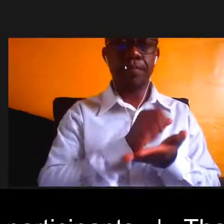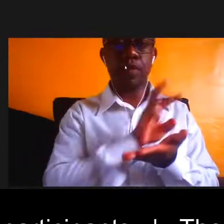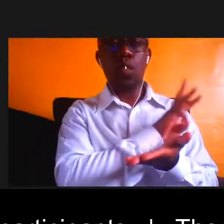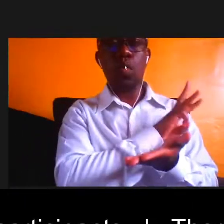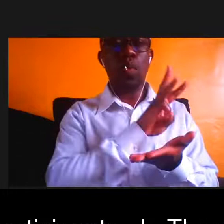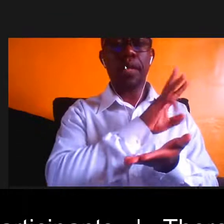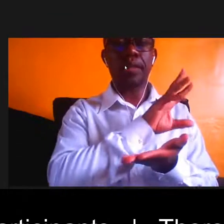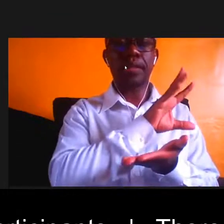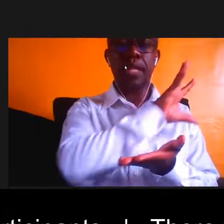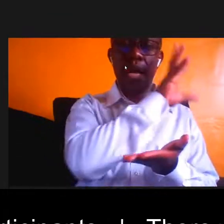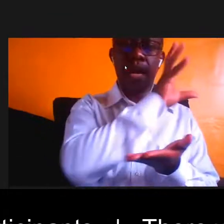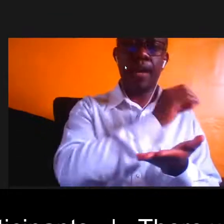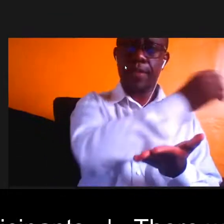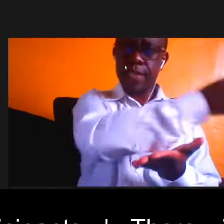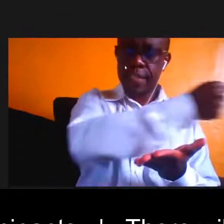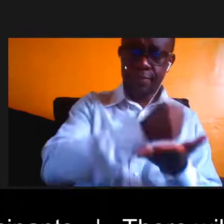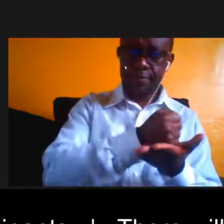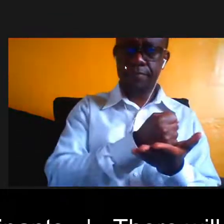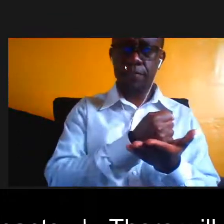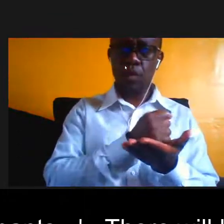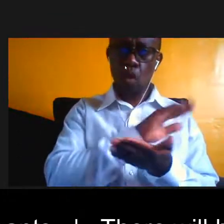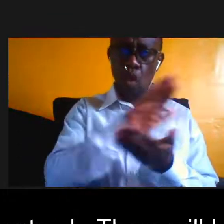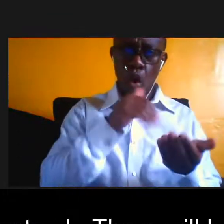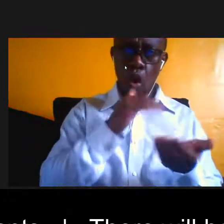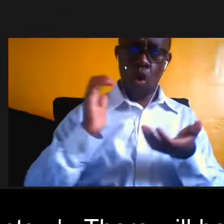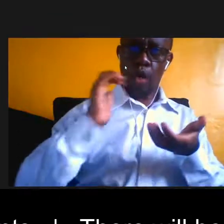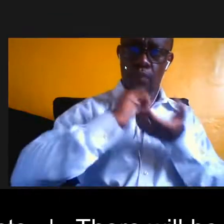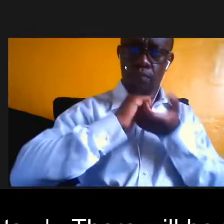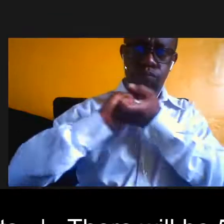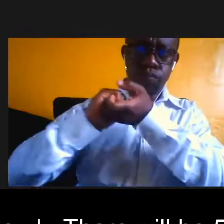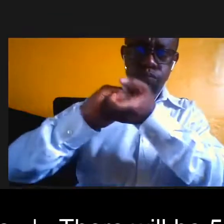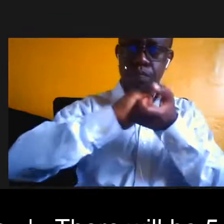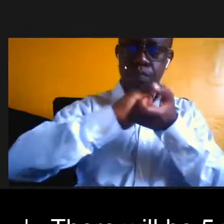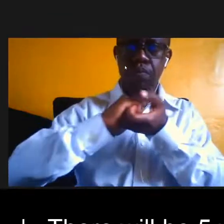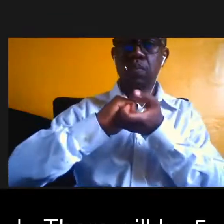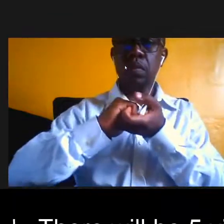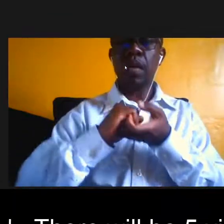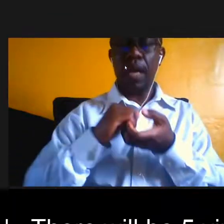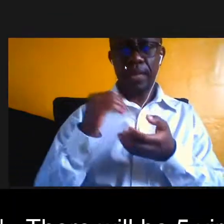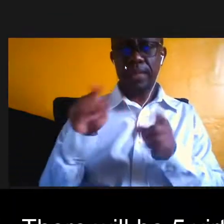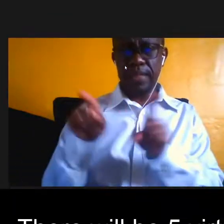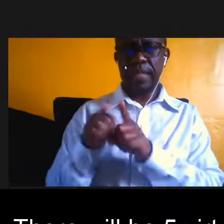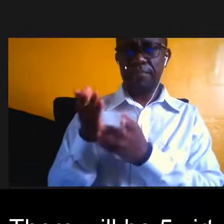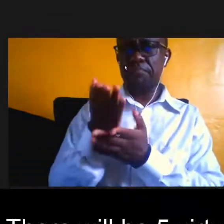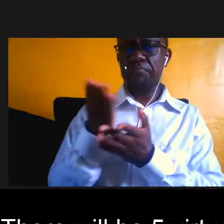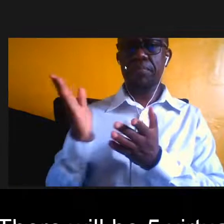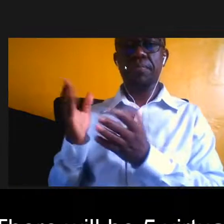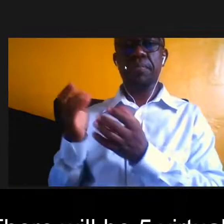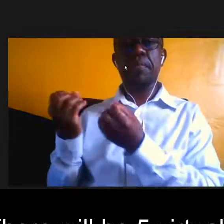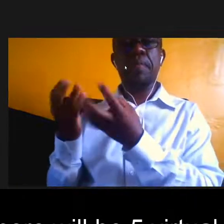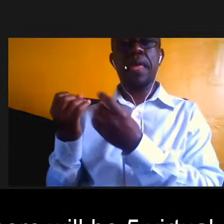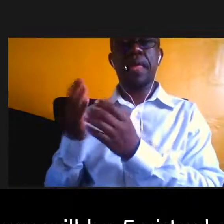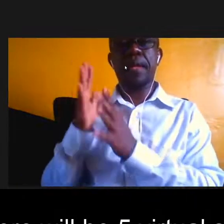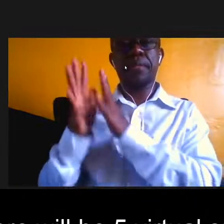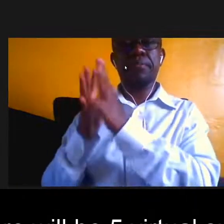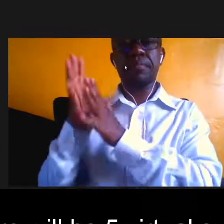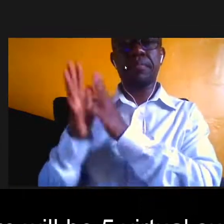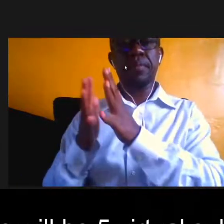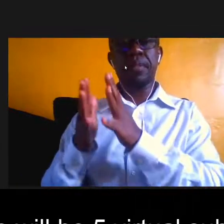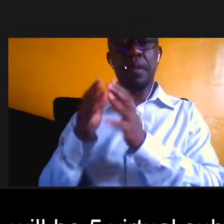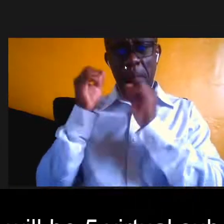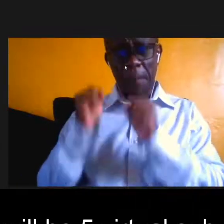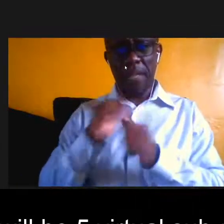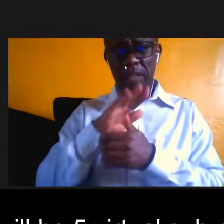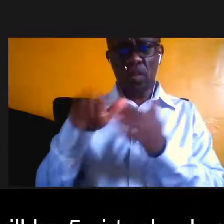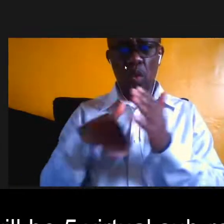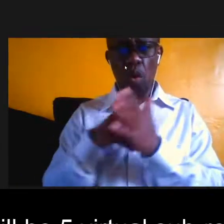Africa engaged. How do we get them engaged? And Cleo and many people have hinted on it. Does everyone have to attend the meeting? How